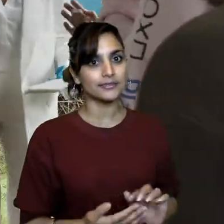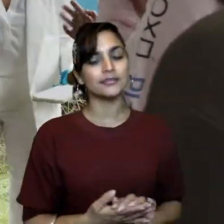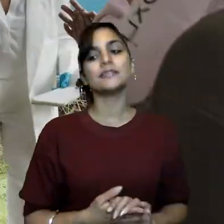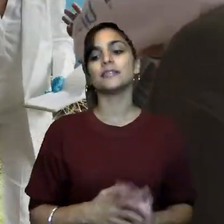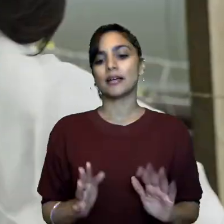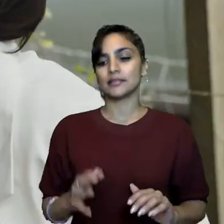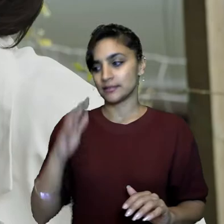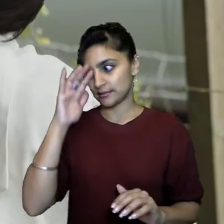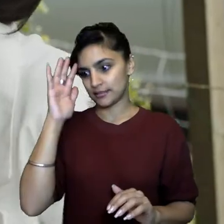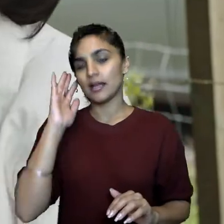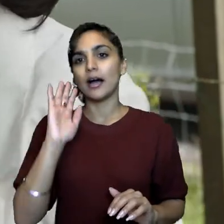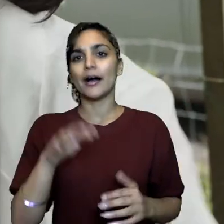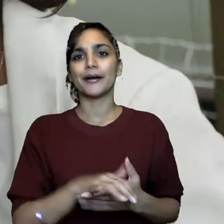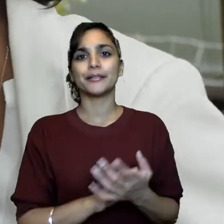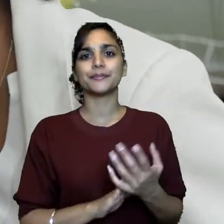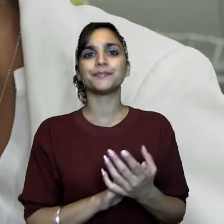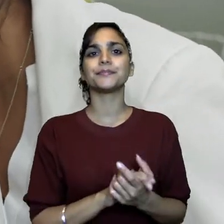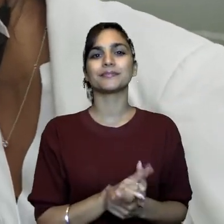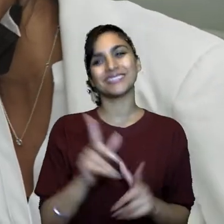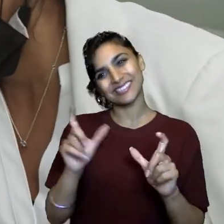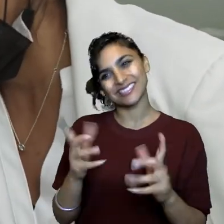pause for the phone.